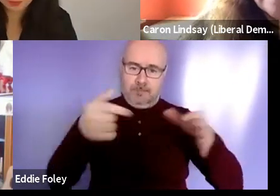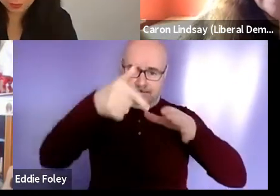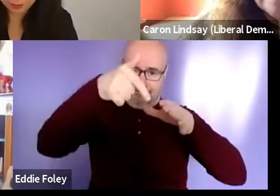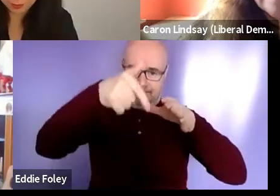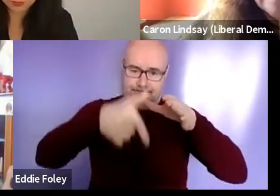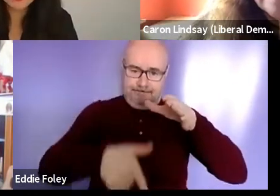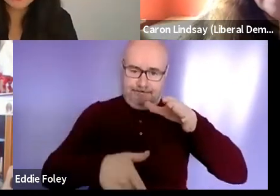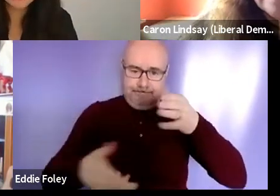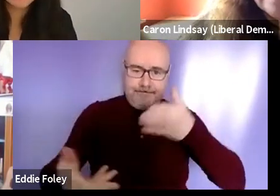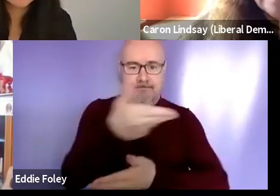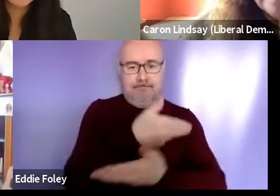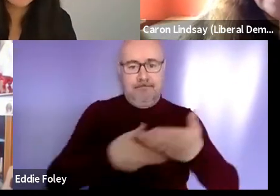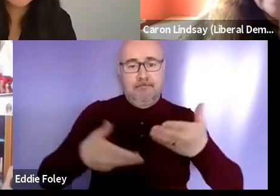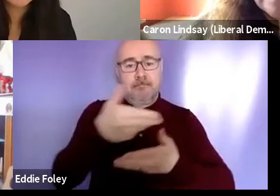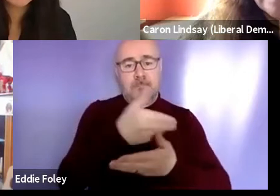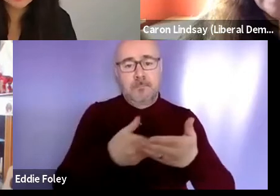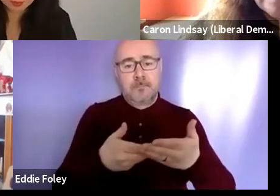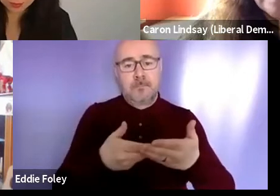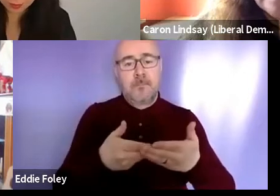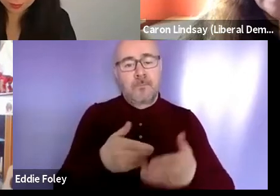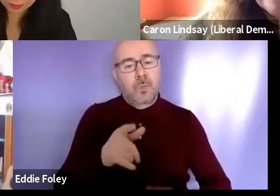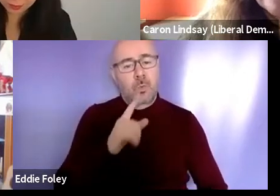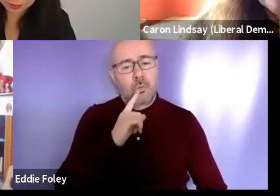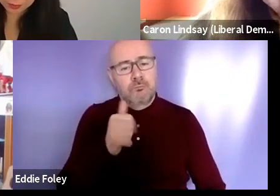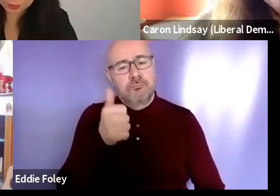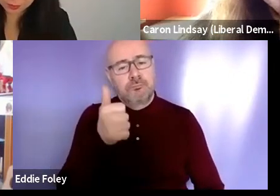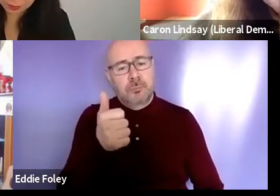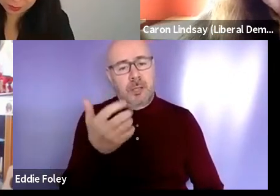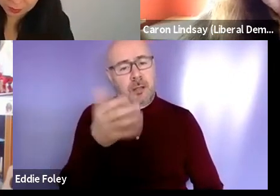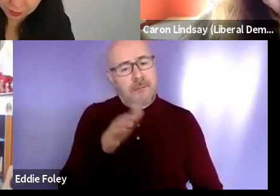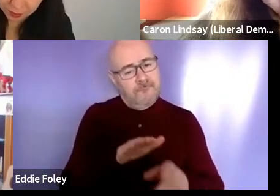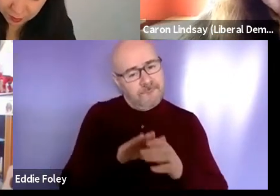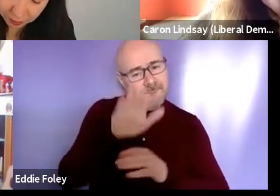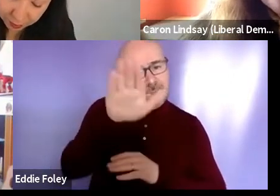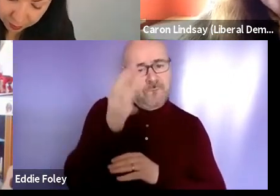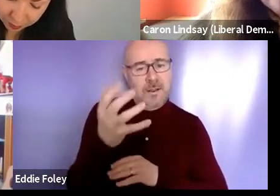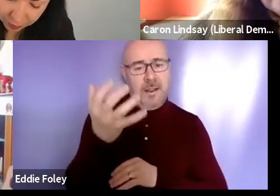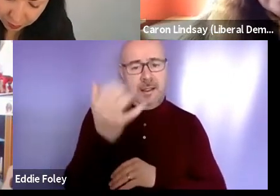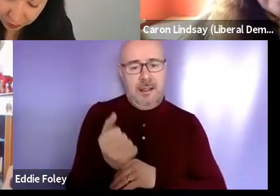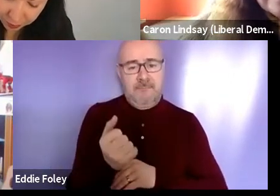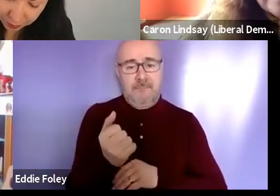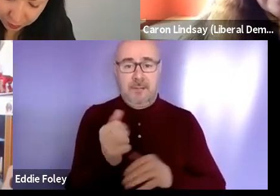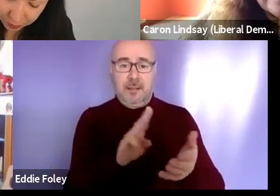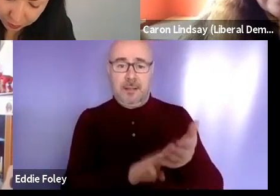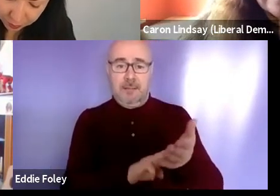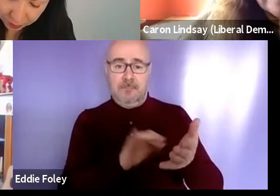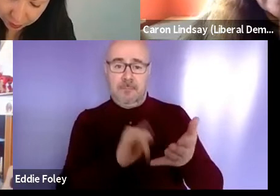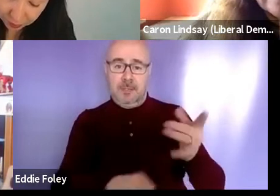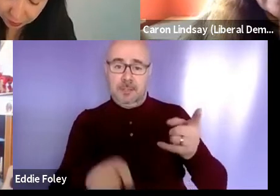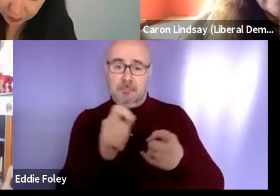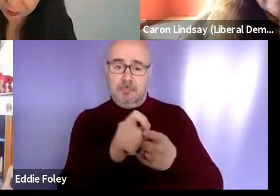laudable, for sure, that we would have more elected representatives right across Scotland